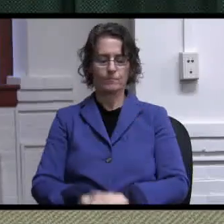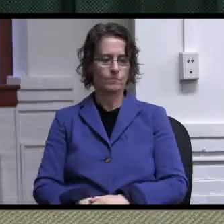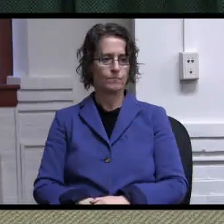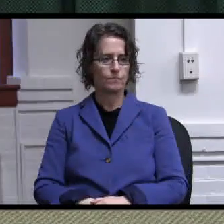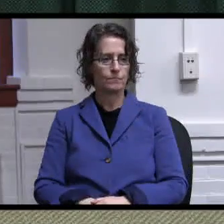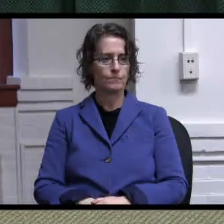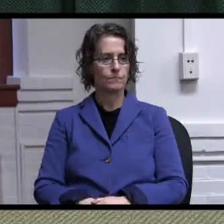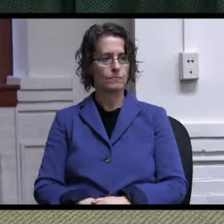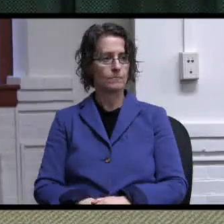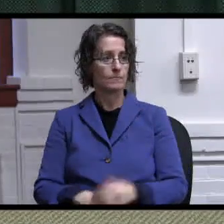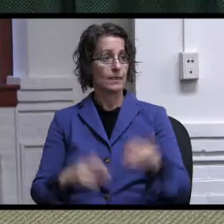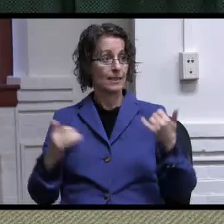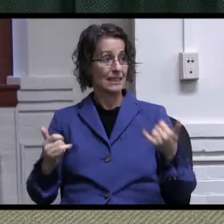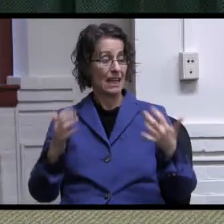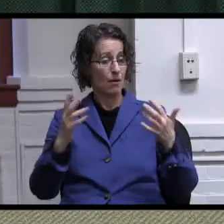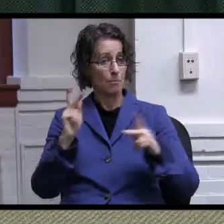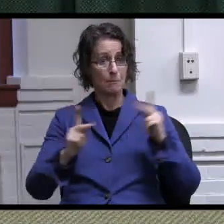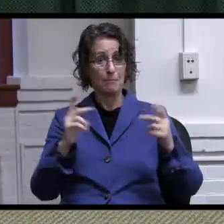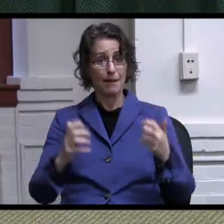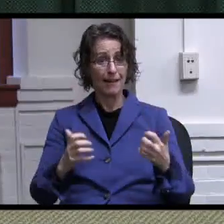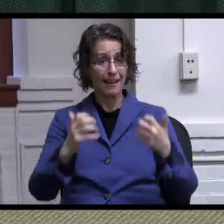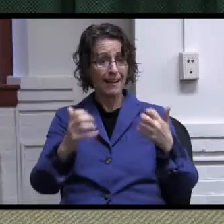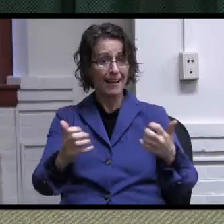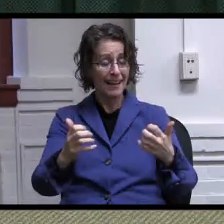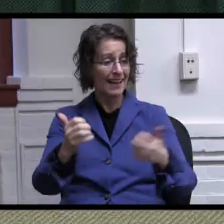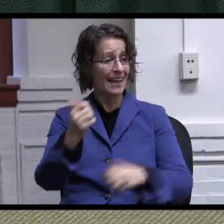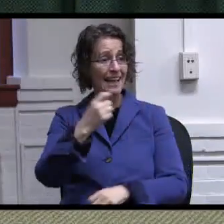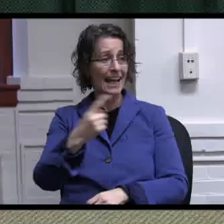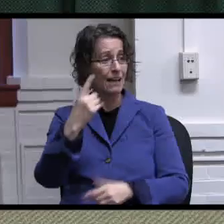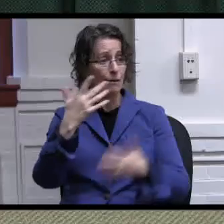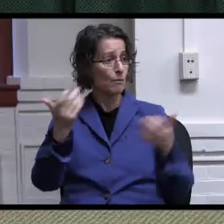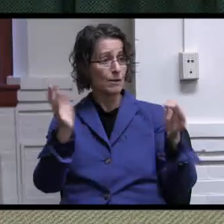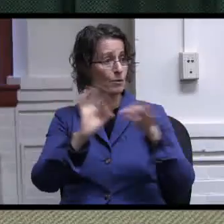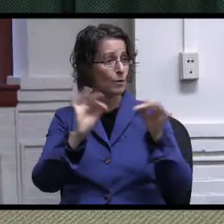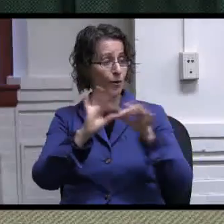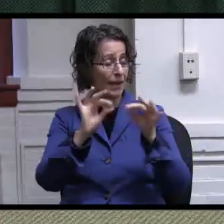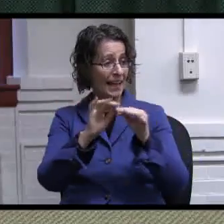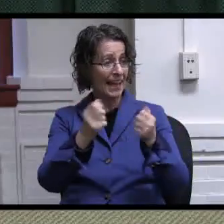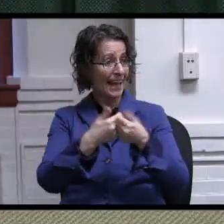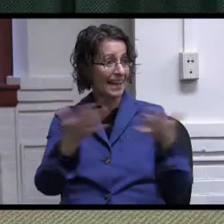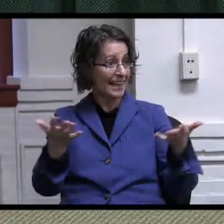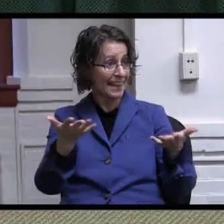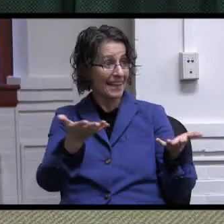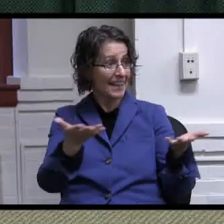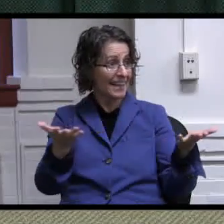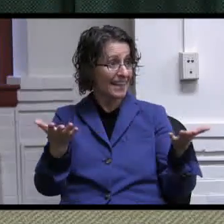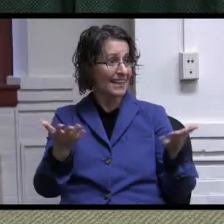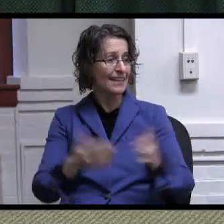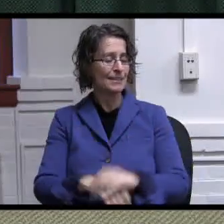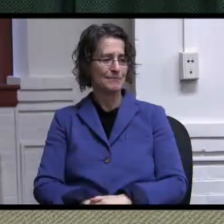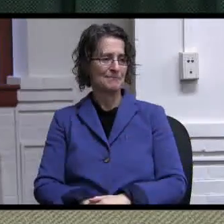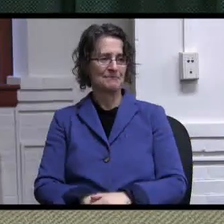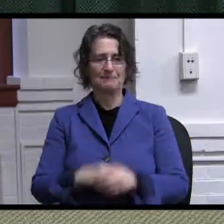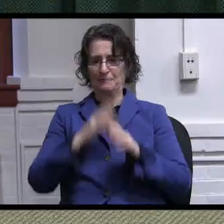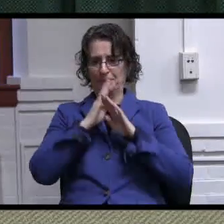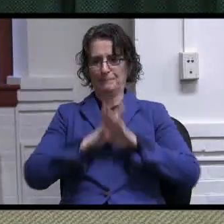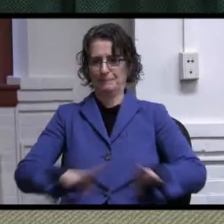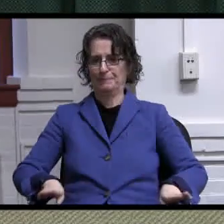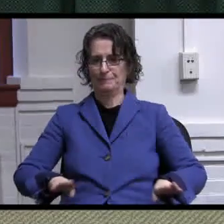We have a public now. So does anyone from the public want to have anything to say? It's public participation.